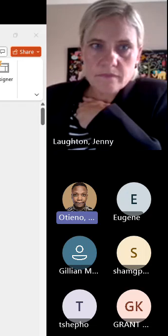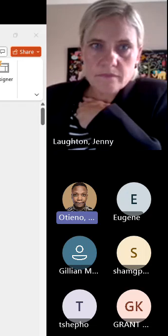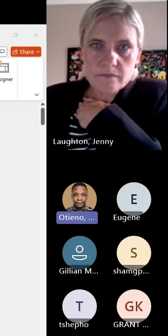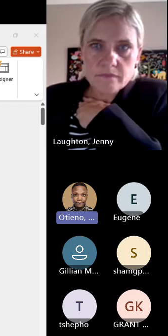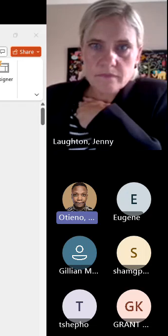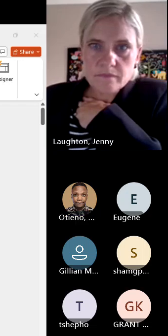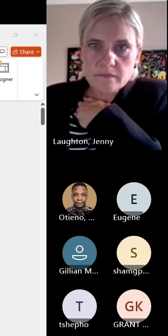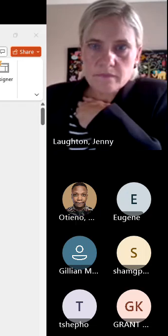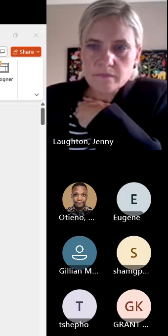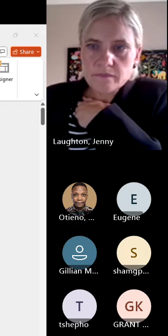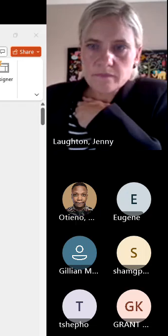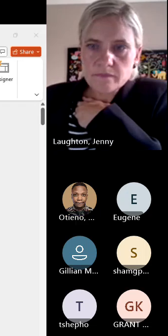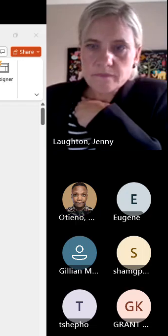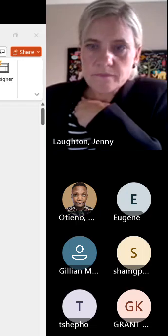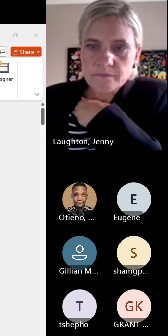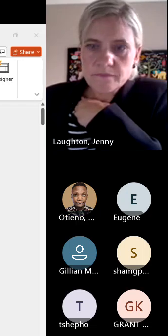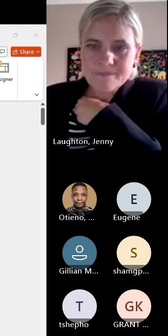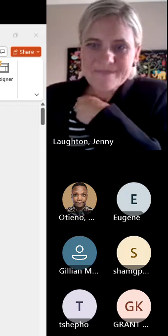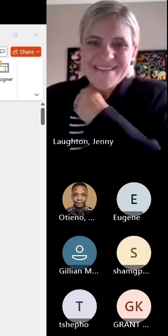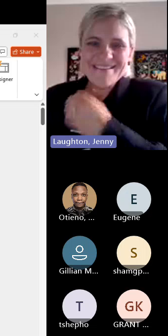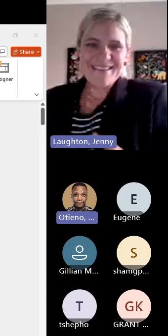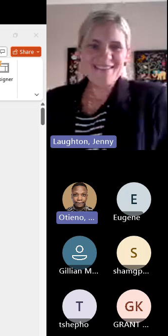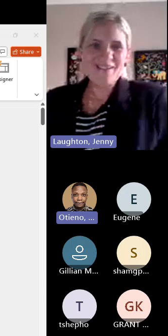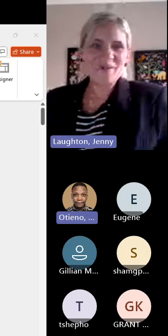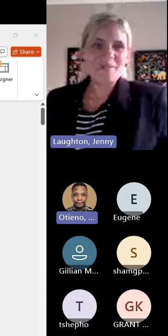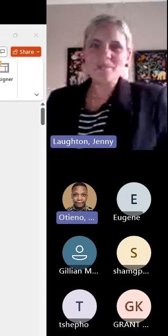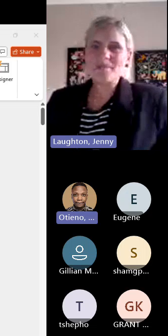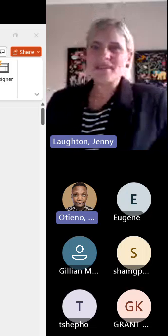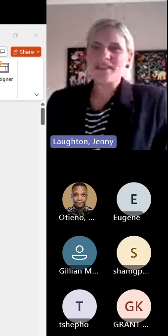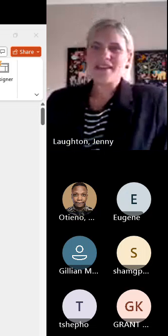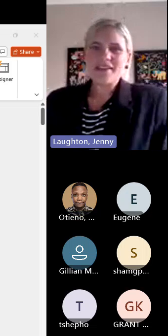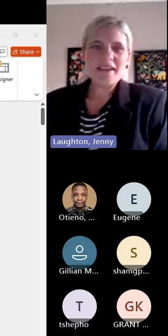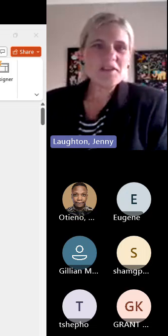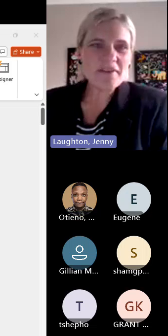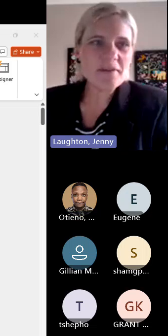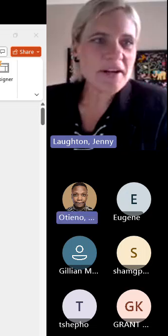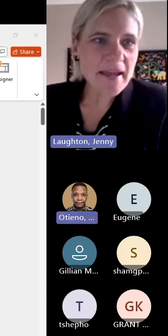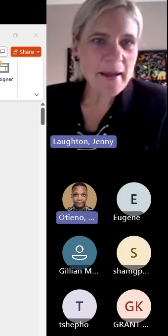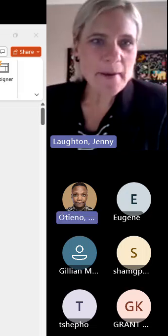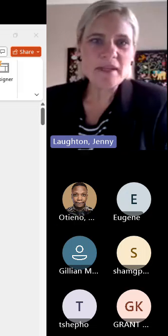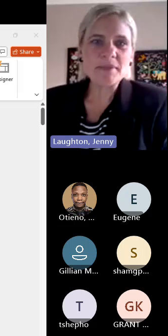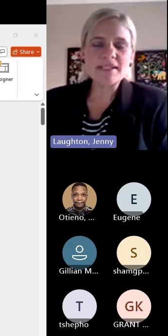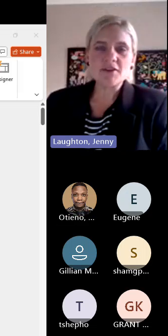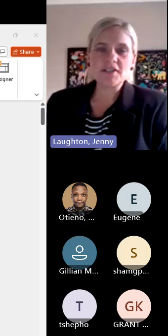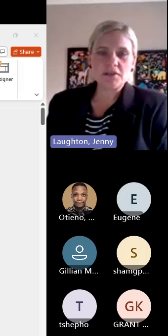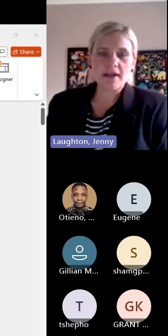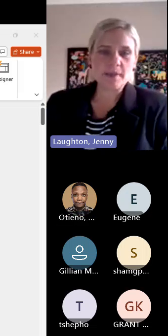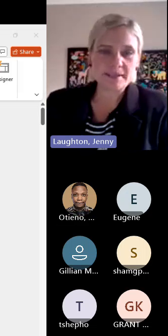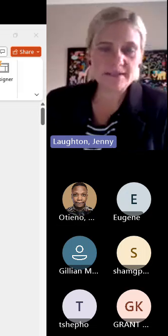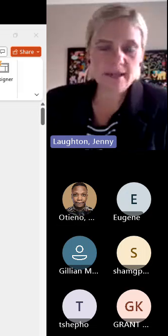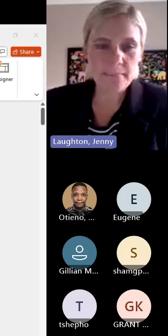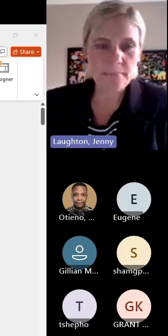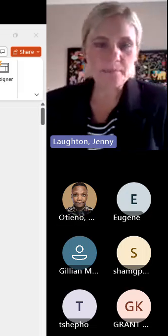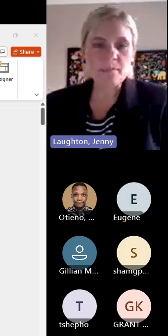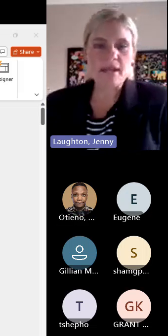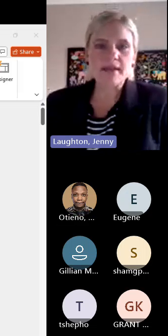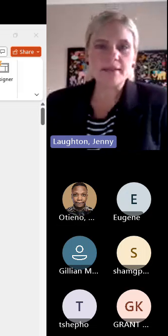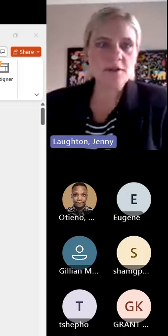to be on. Okay, enough for you. Okay. Thank you. Thank you, everybody. Minnie's going to help